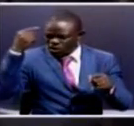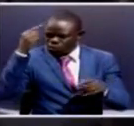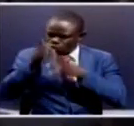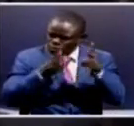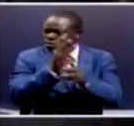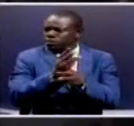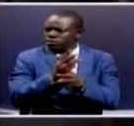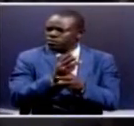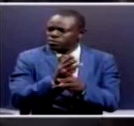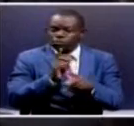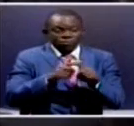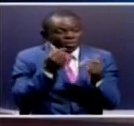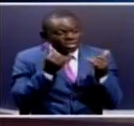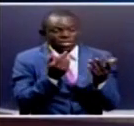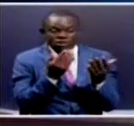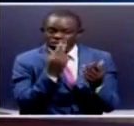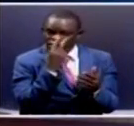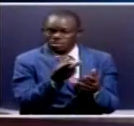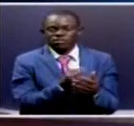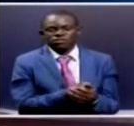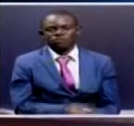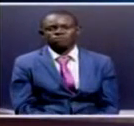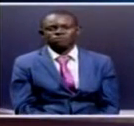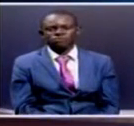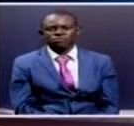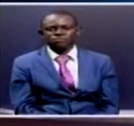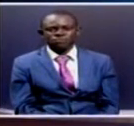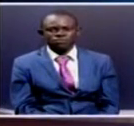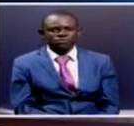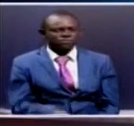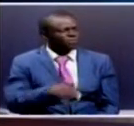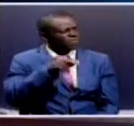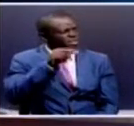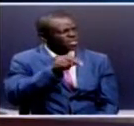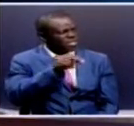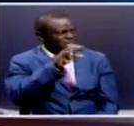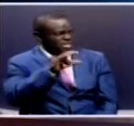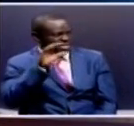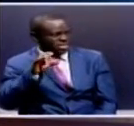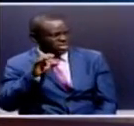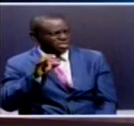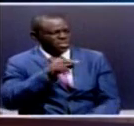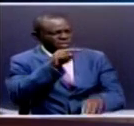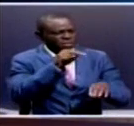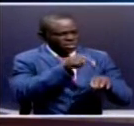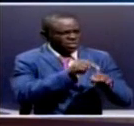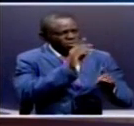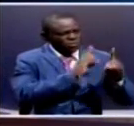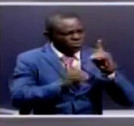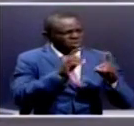I'll be speculating. Would you say there's a real difference between the NCC and this National Dialogue Forum?